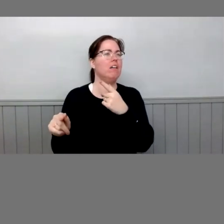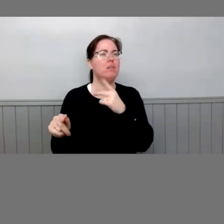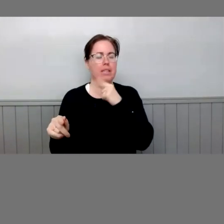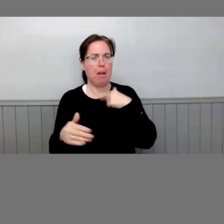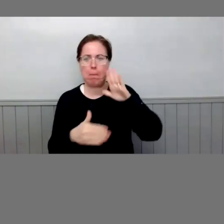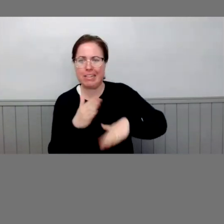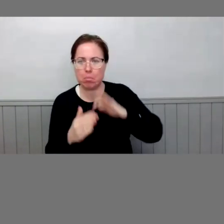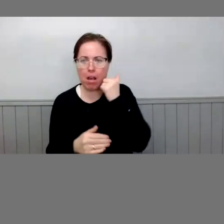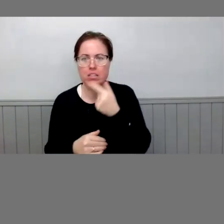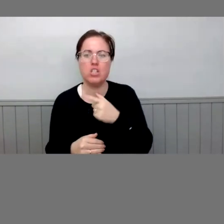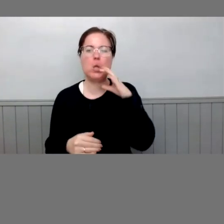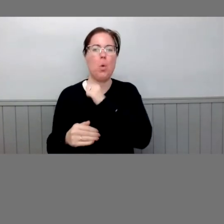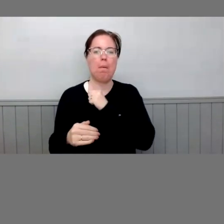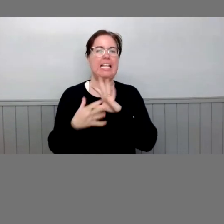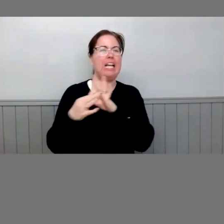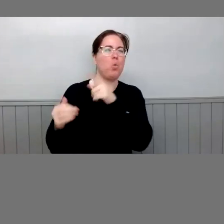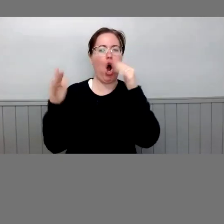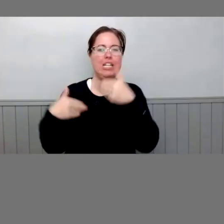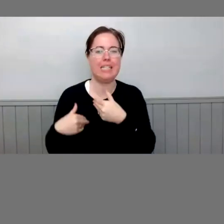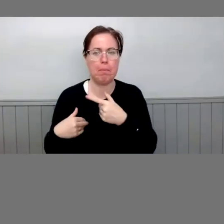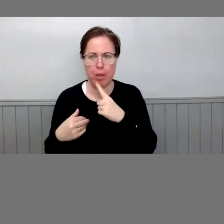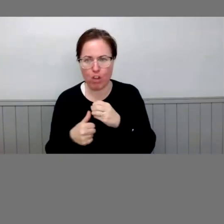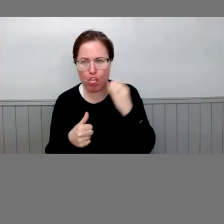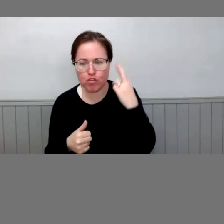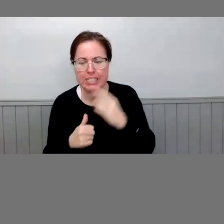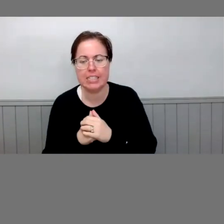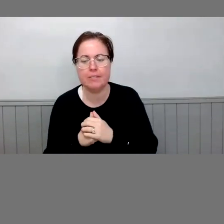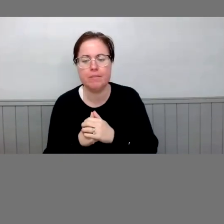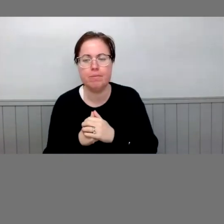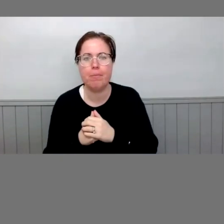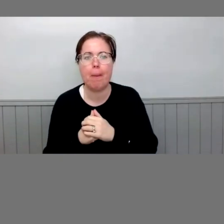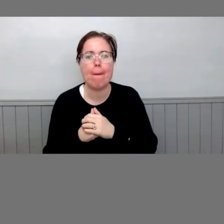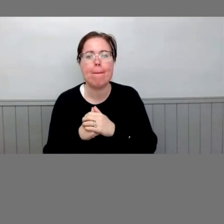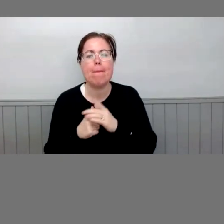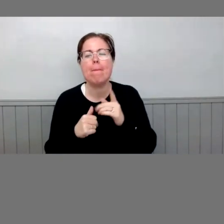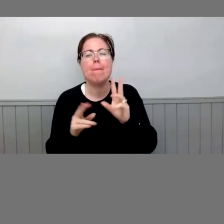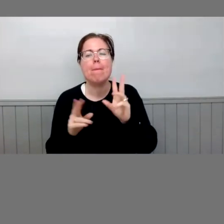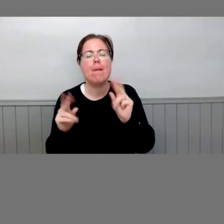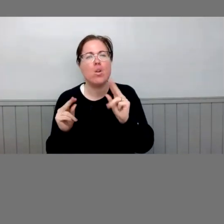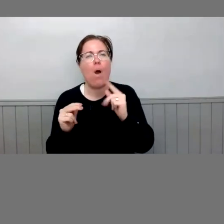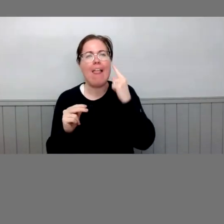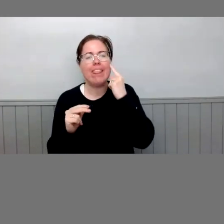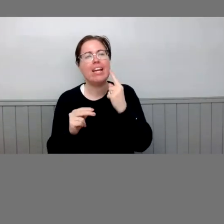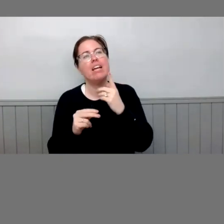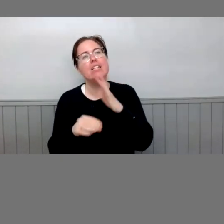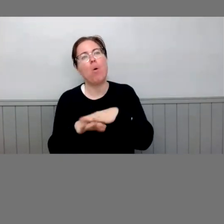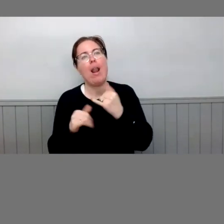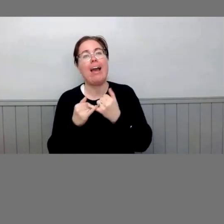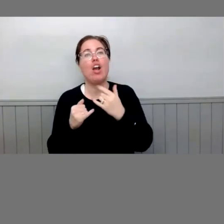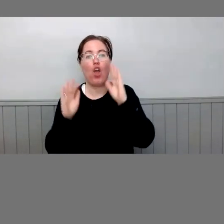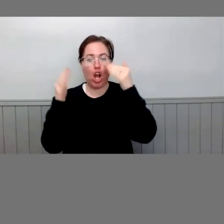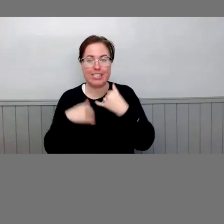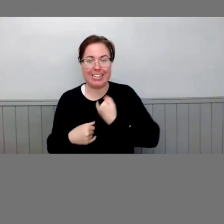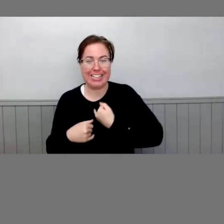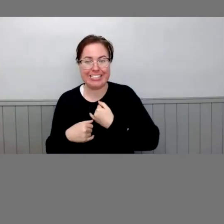missed. There was the pieces around more like say autistic identities taking the foreground in comparison